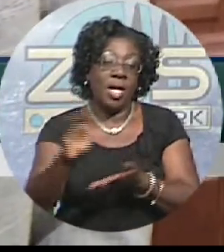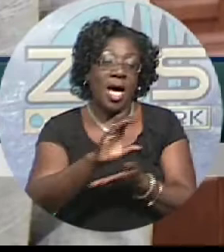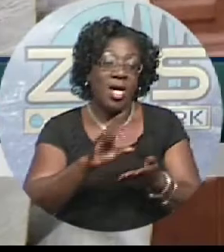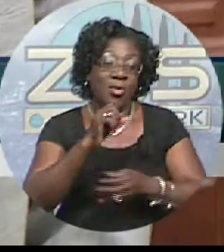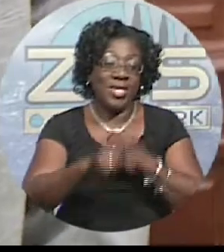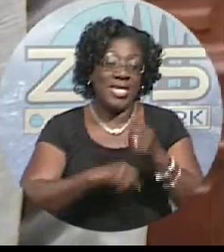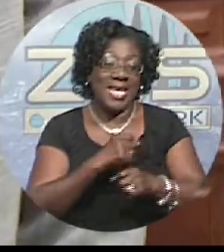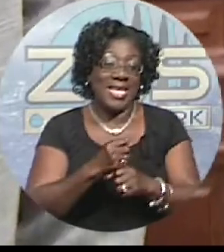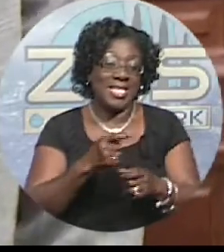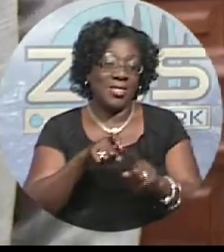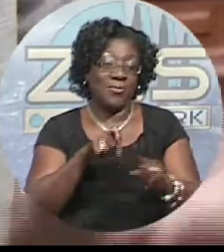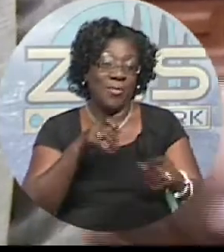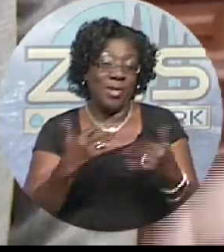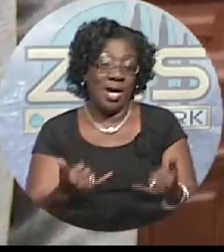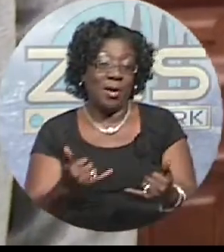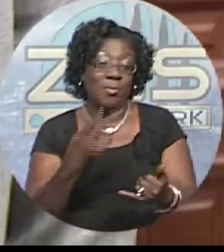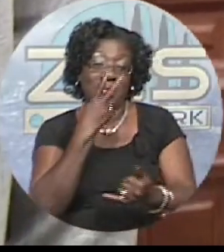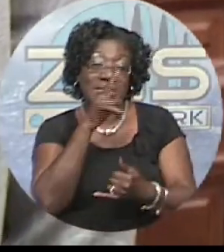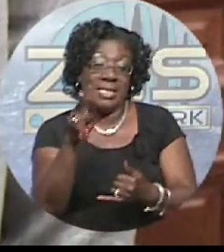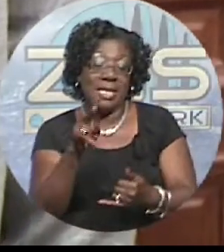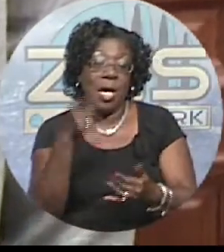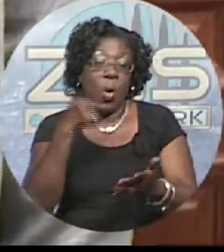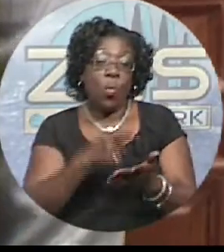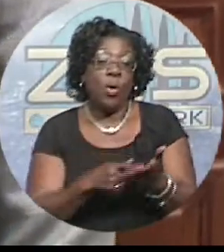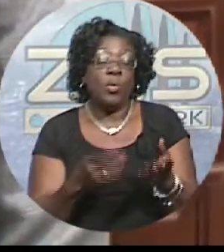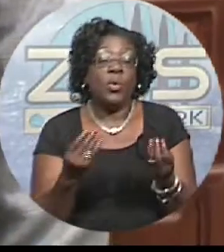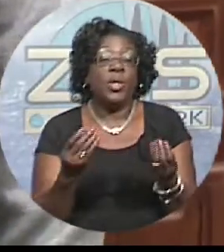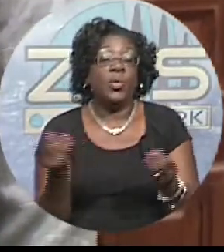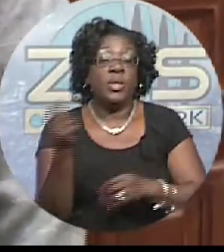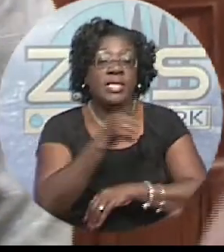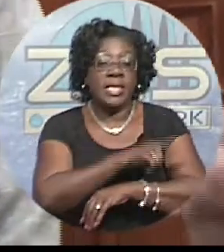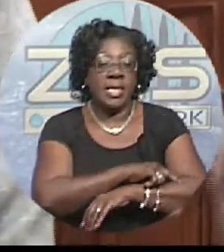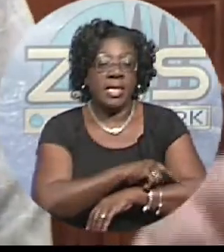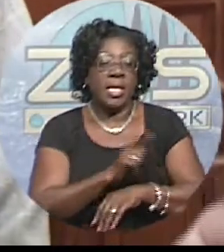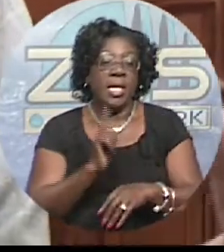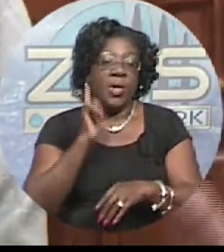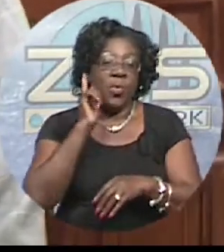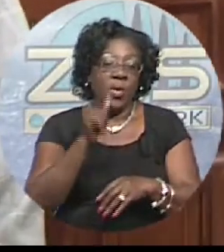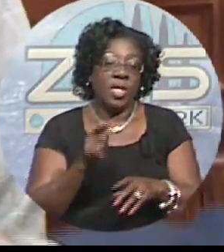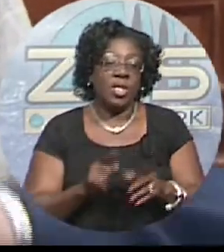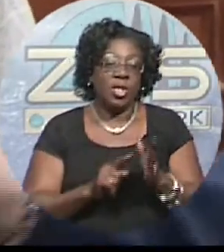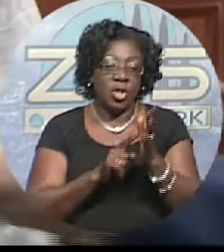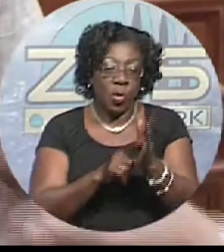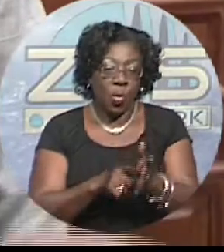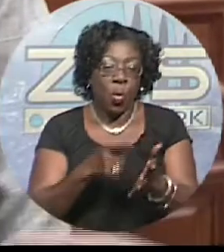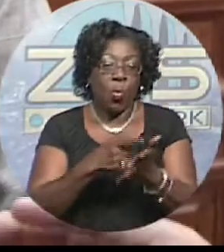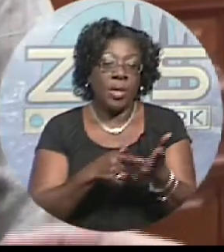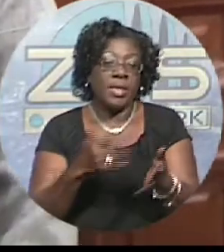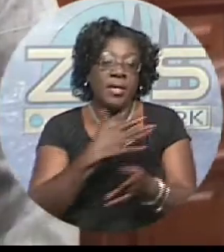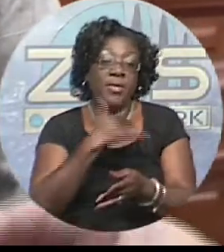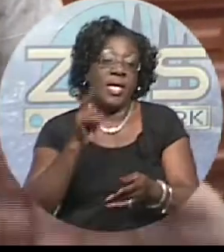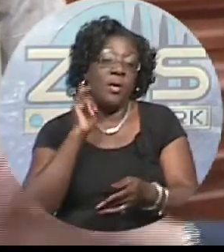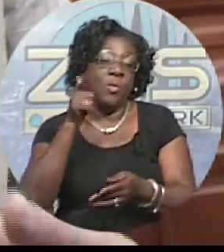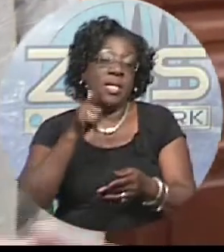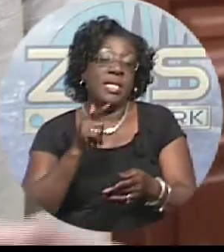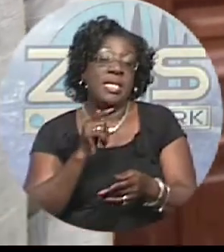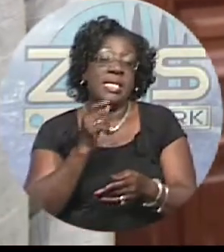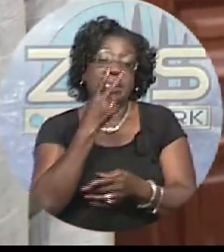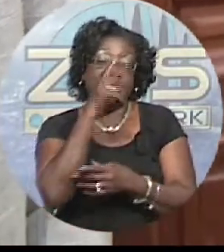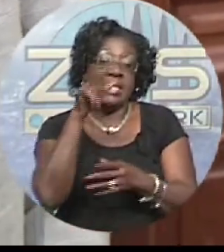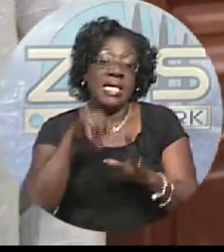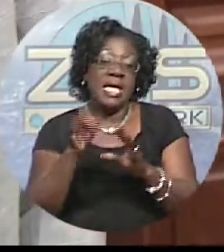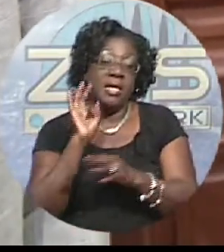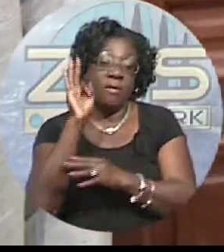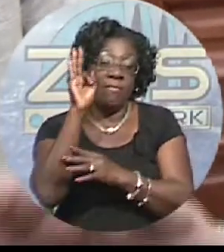see? What we do today will determine what they see. And that's how I thank